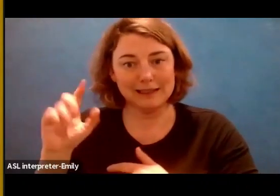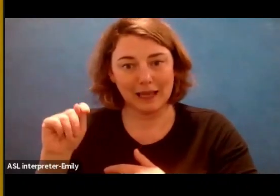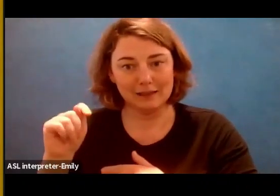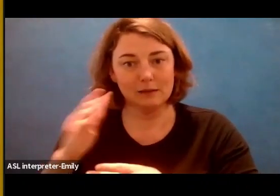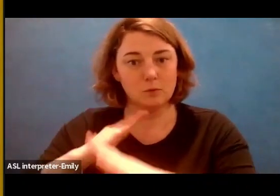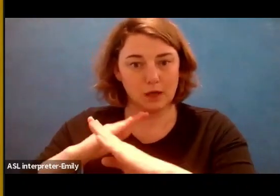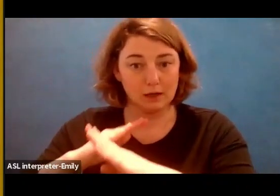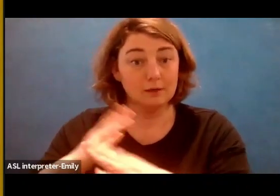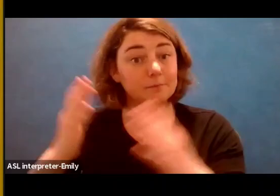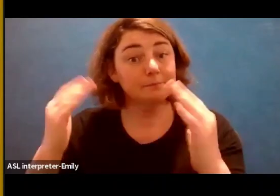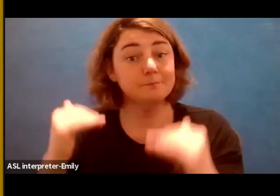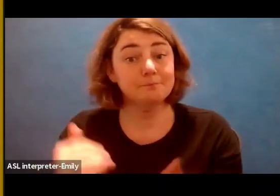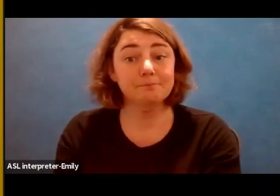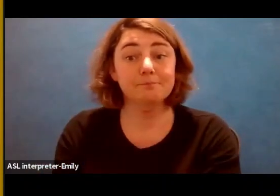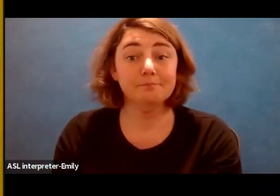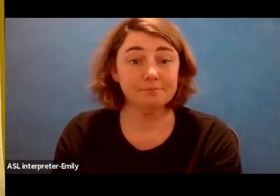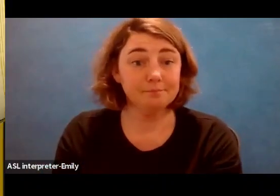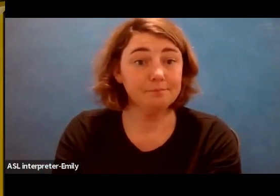slide.